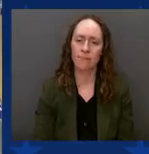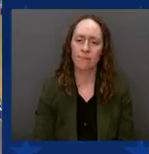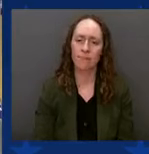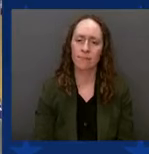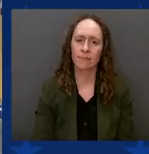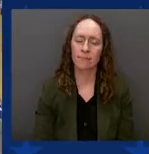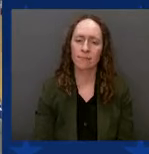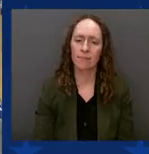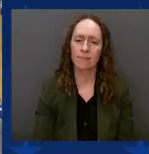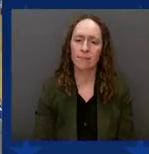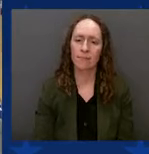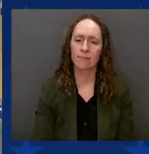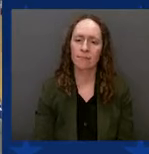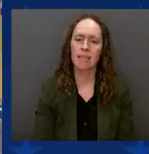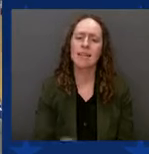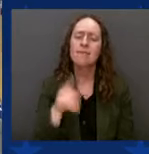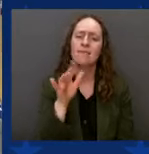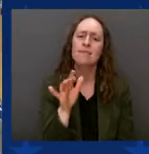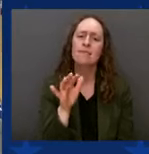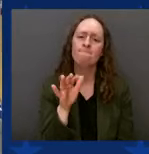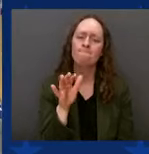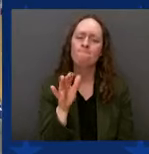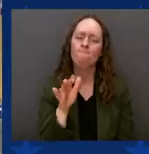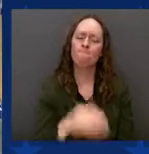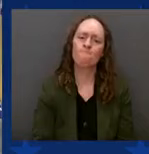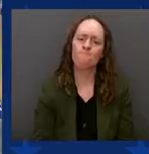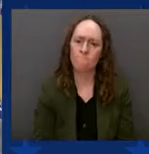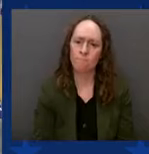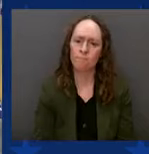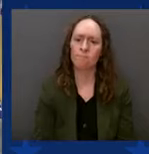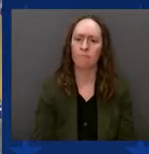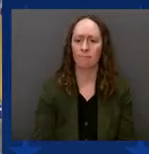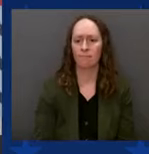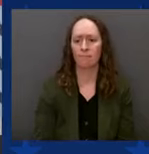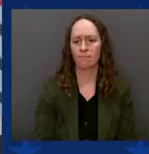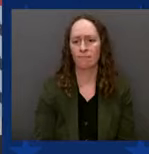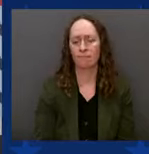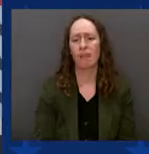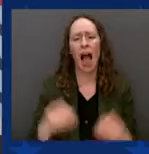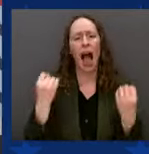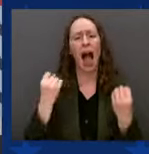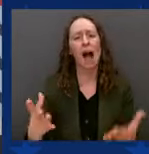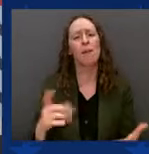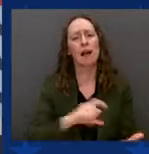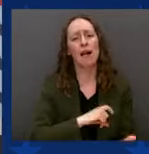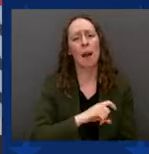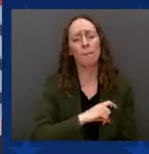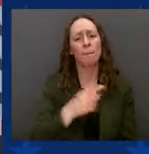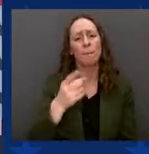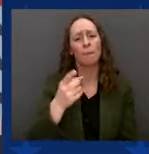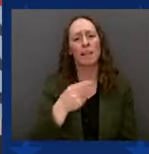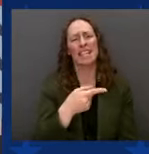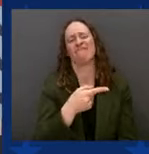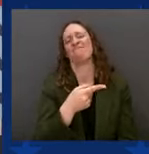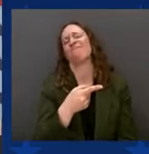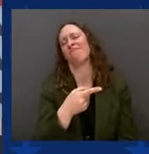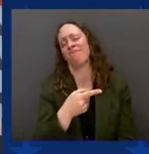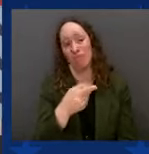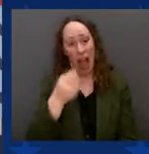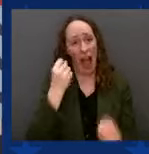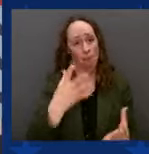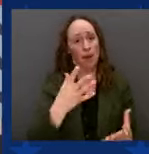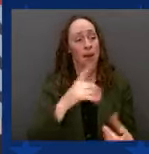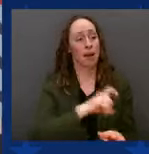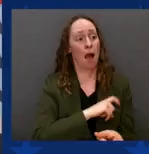How many cops you know like bad cops? I don't know, Manny. Not a joke. We're going to provide 100,000 more